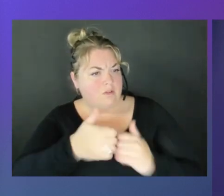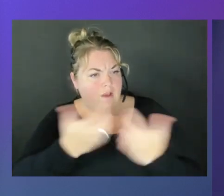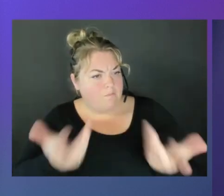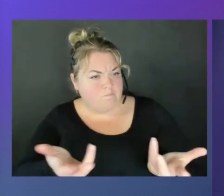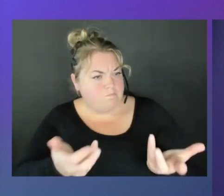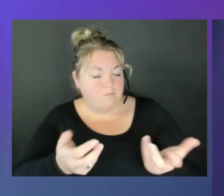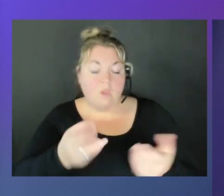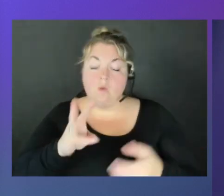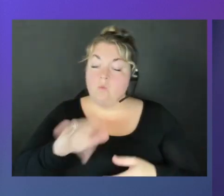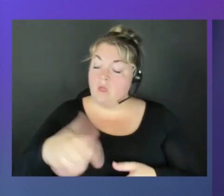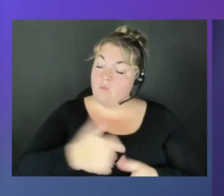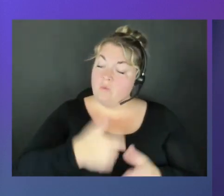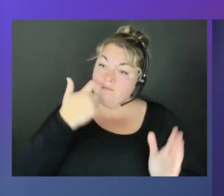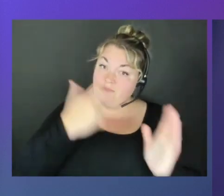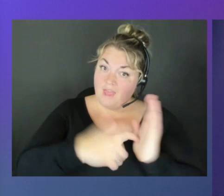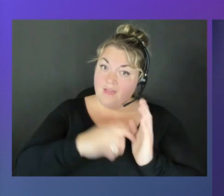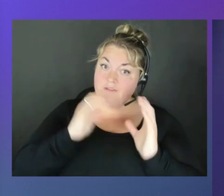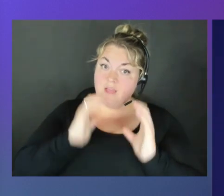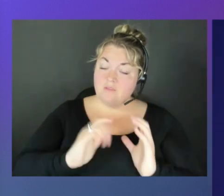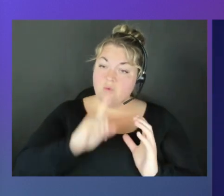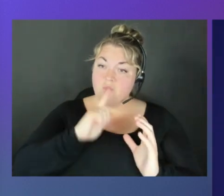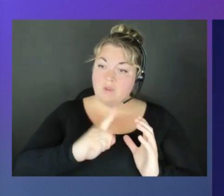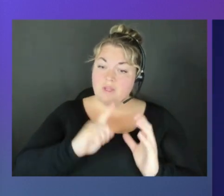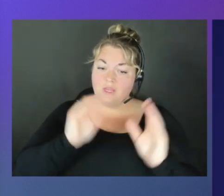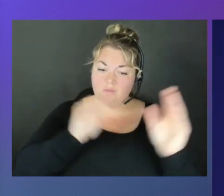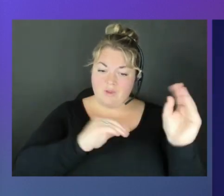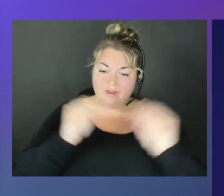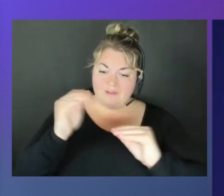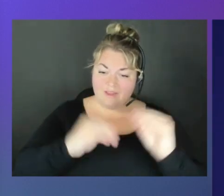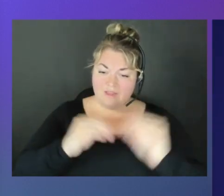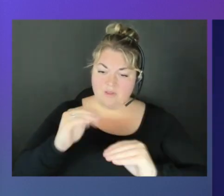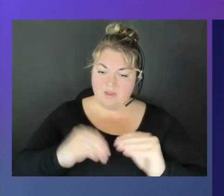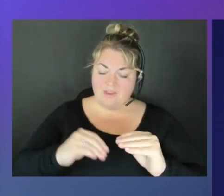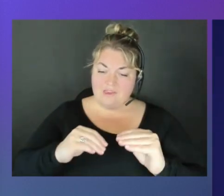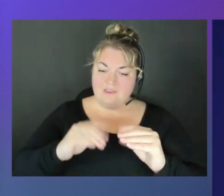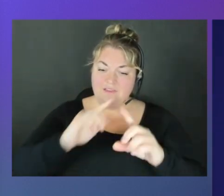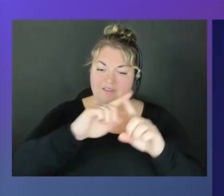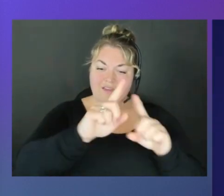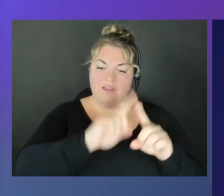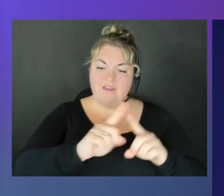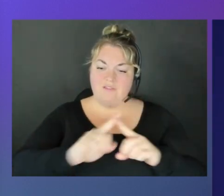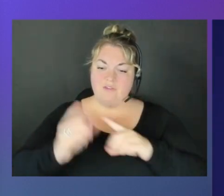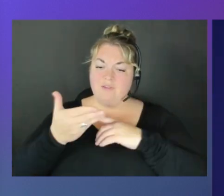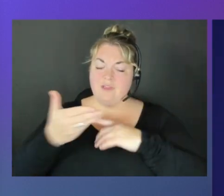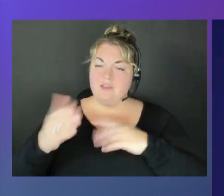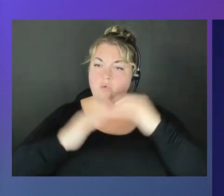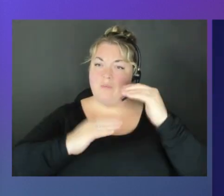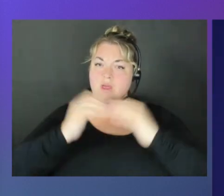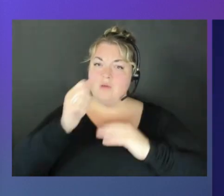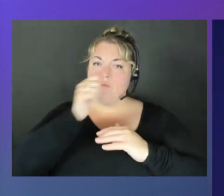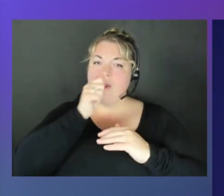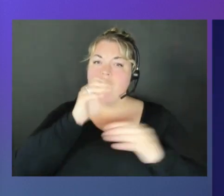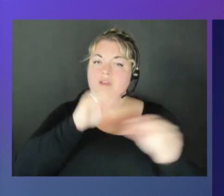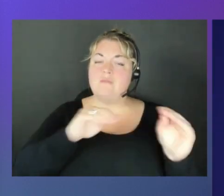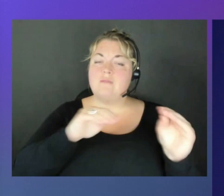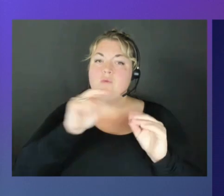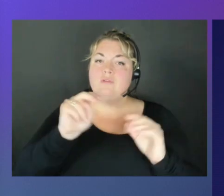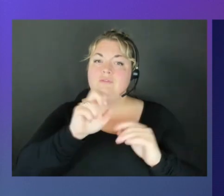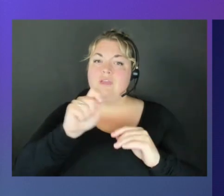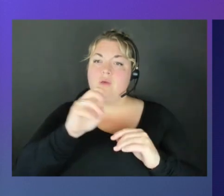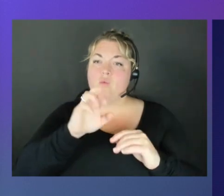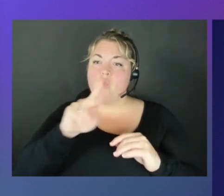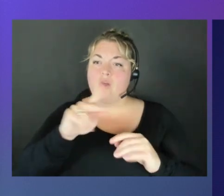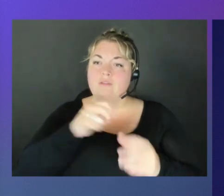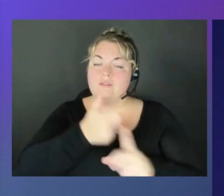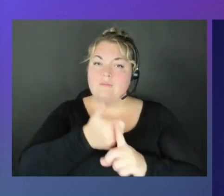we found that customers were really putting together these different components to build these private mobile mobile networks themselves, requiring a lot of